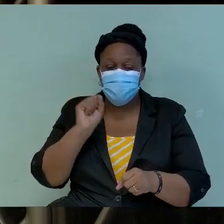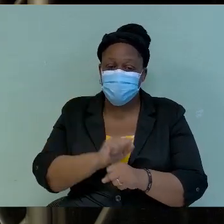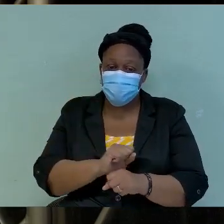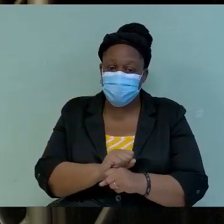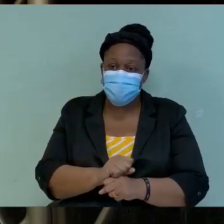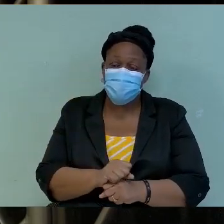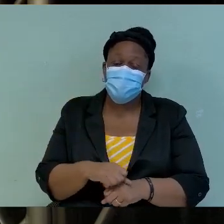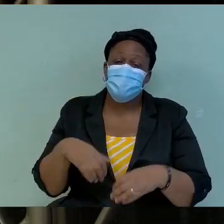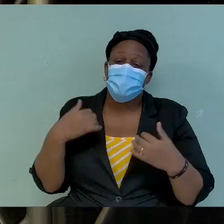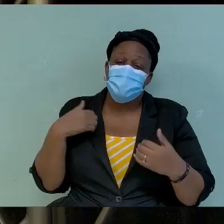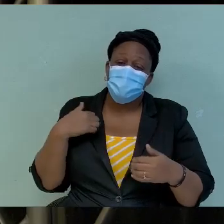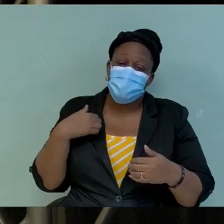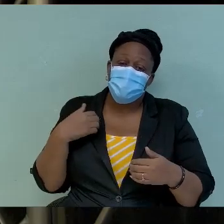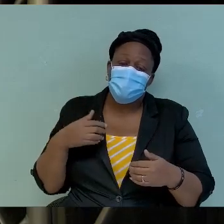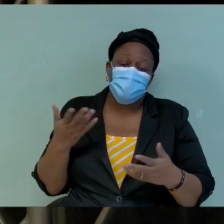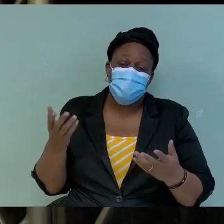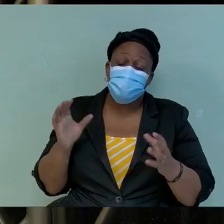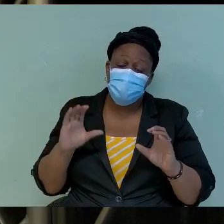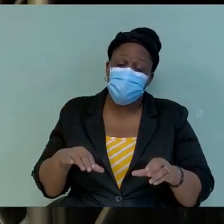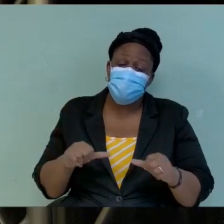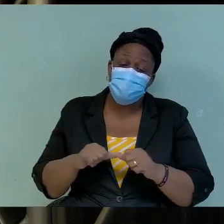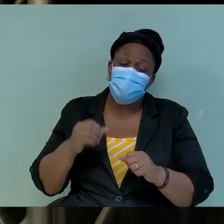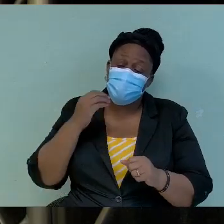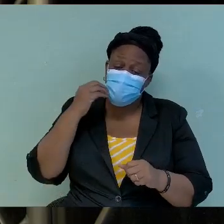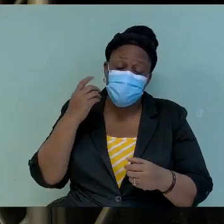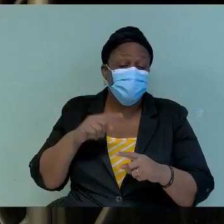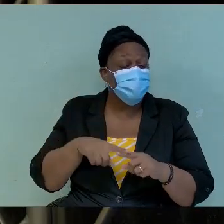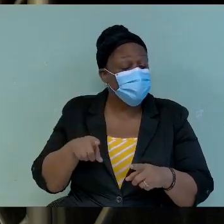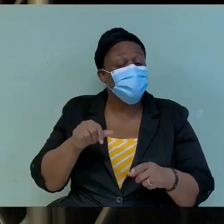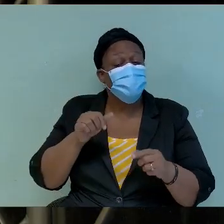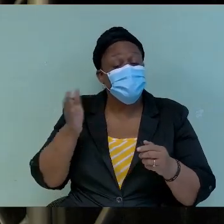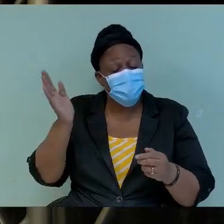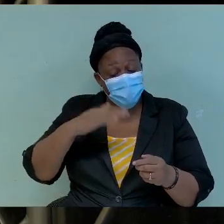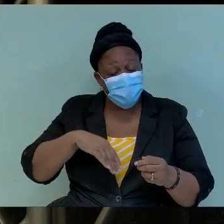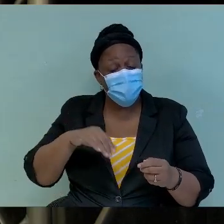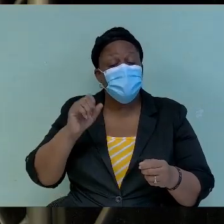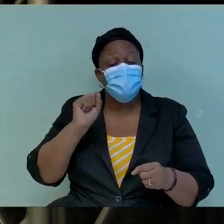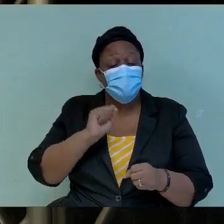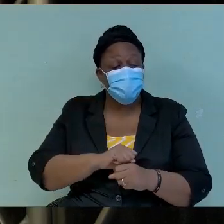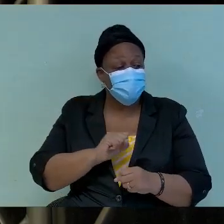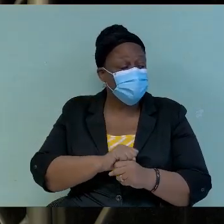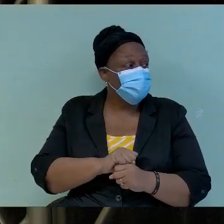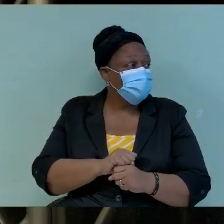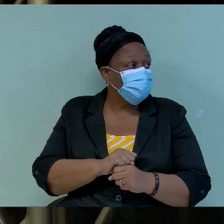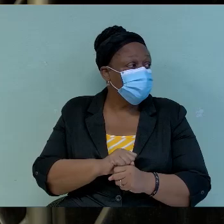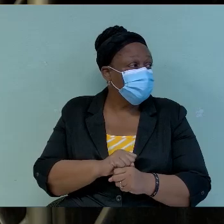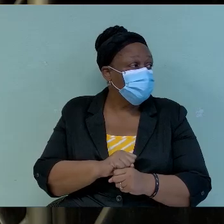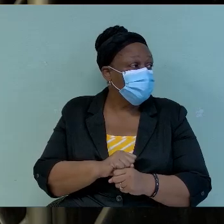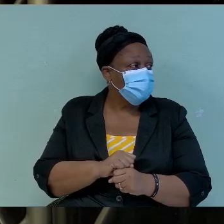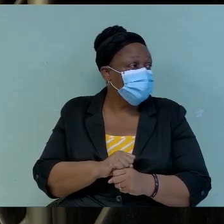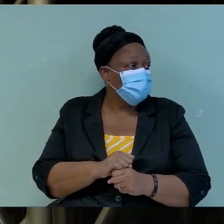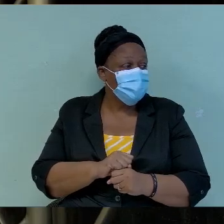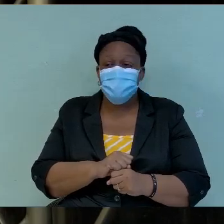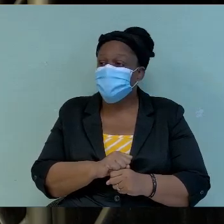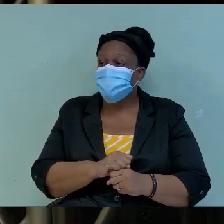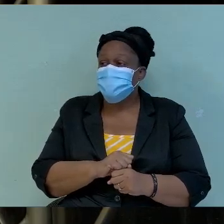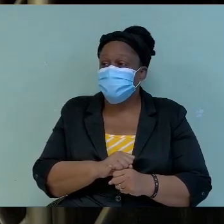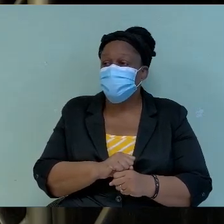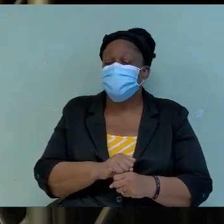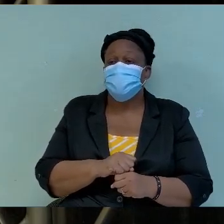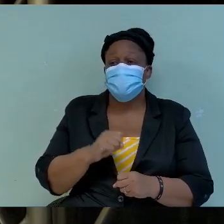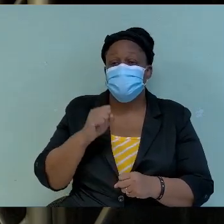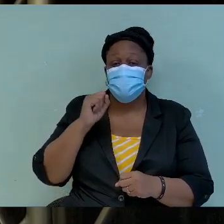day. And as you can see, and the general public must be aware, that Dr. Laws worked on her birthday, Dr.